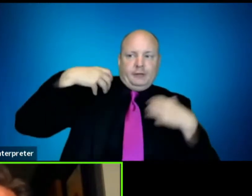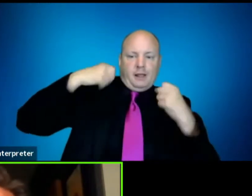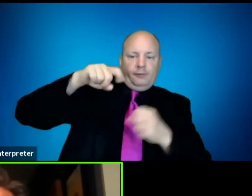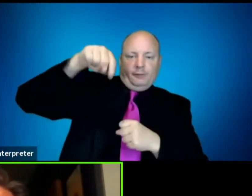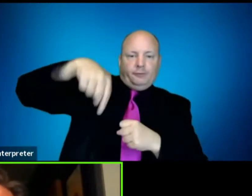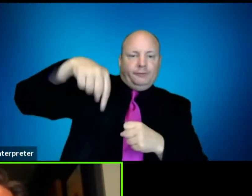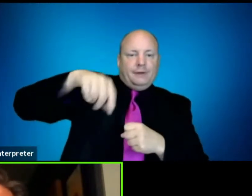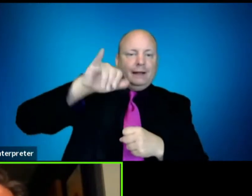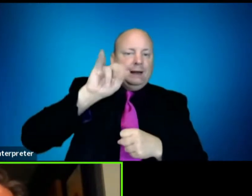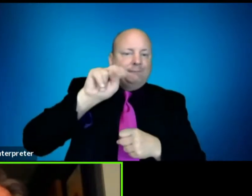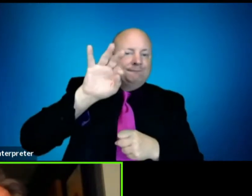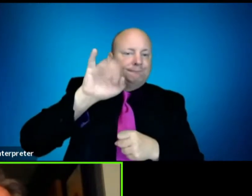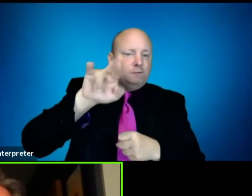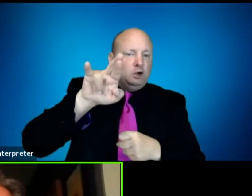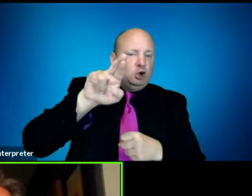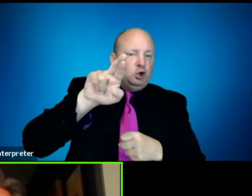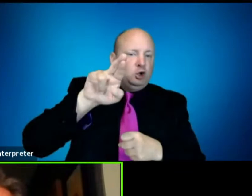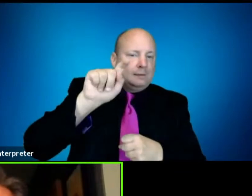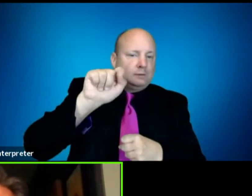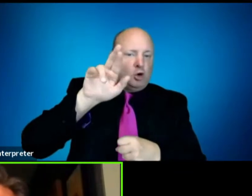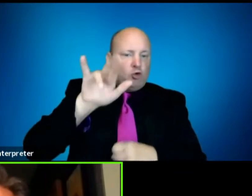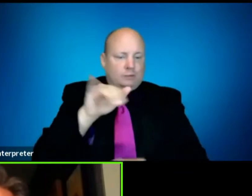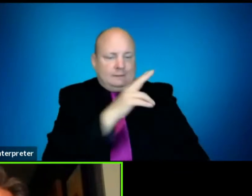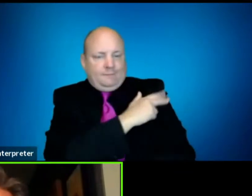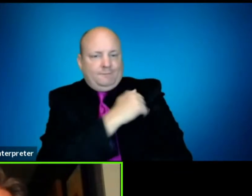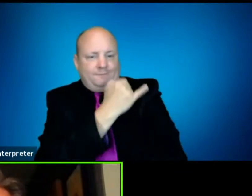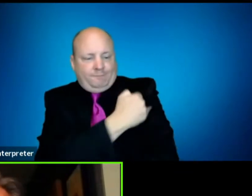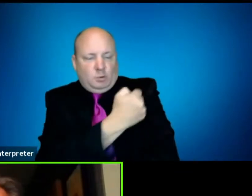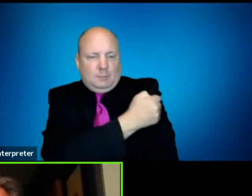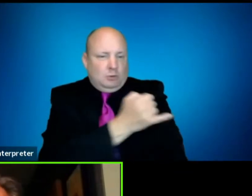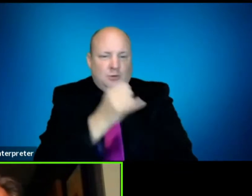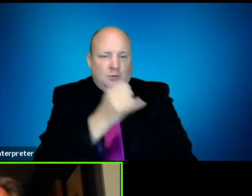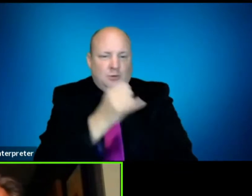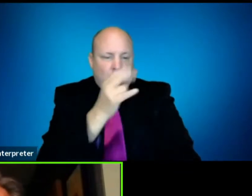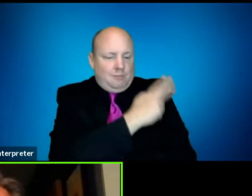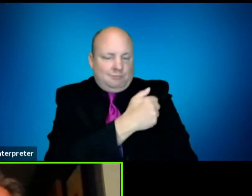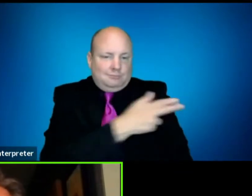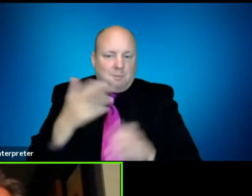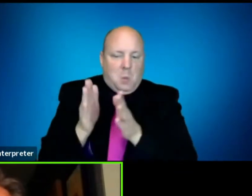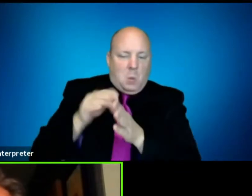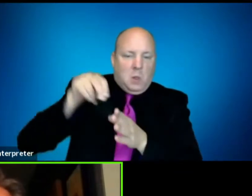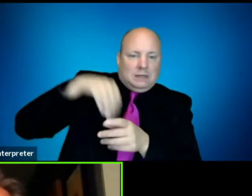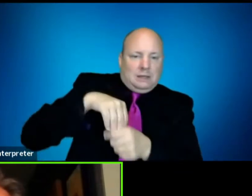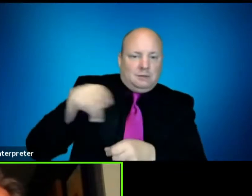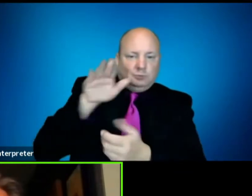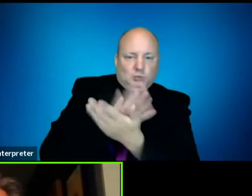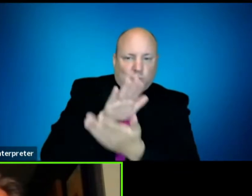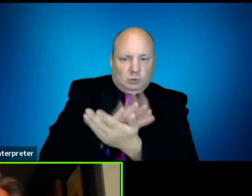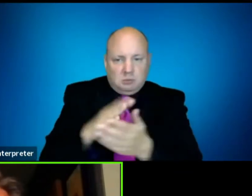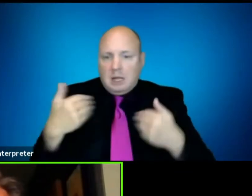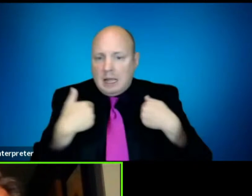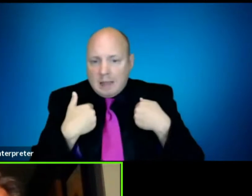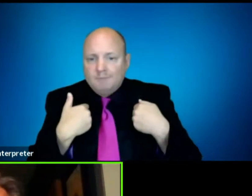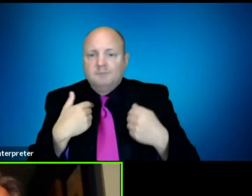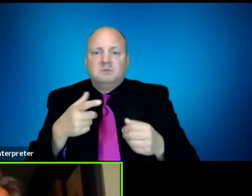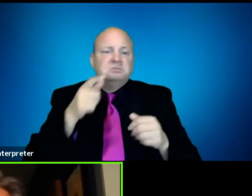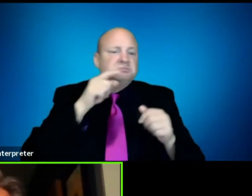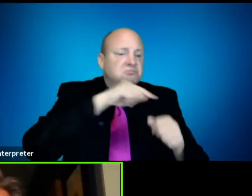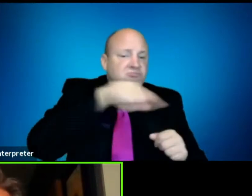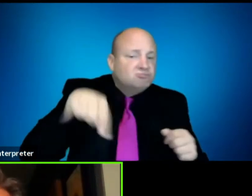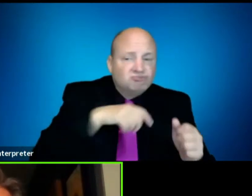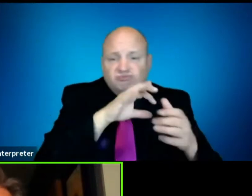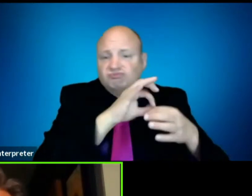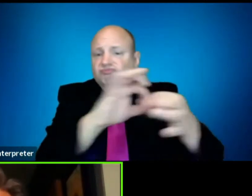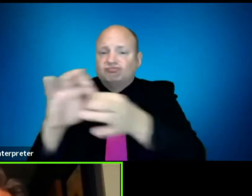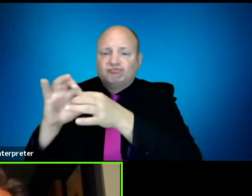minimize the spread and offer protection to everyone in the community. So I think together we have to take measures to try and combat the